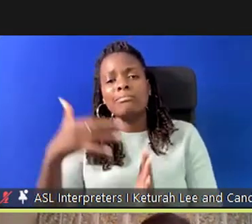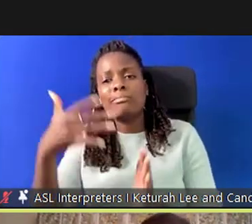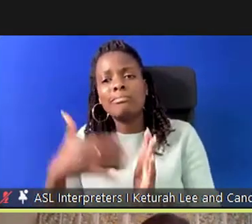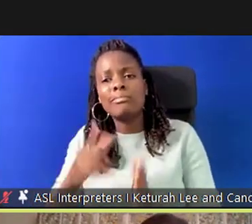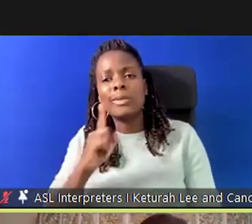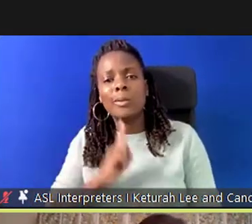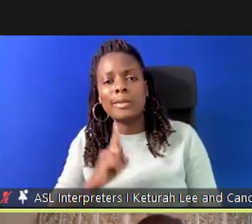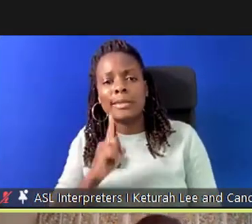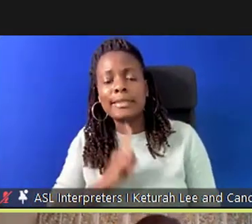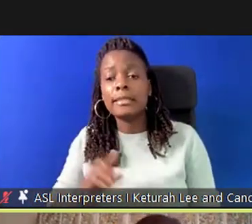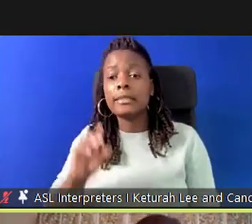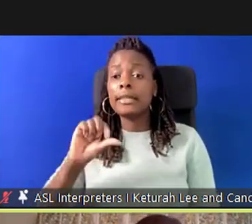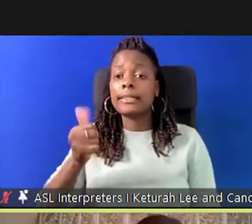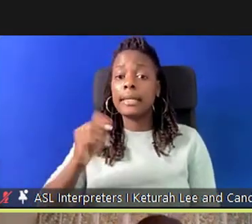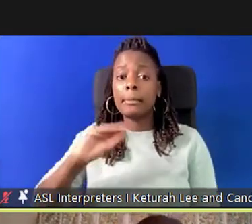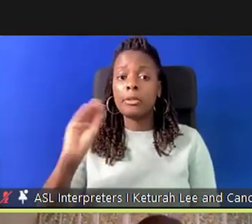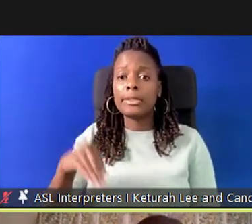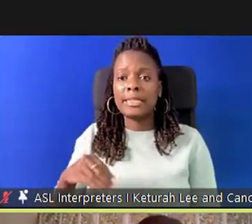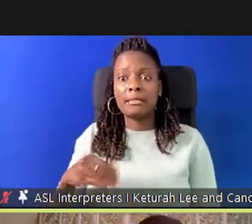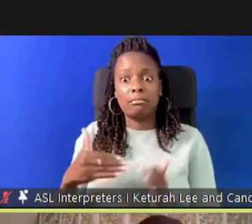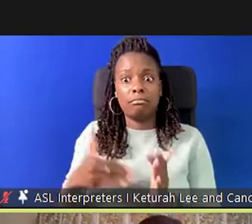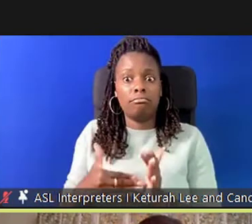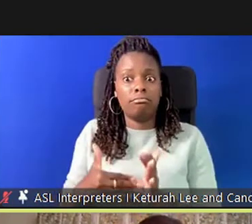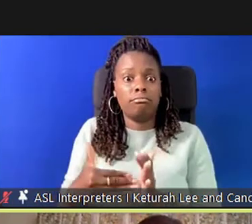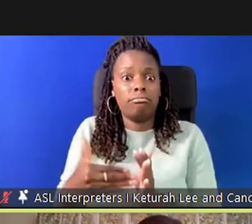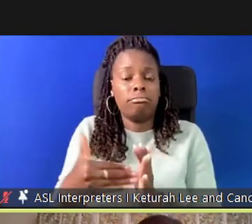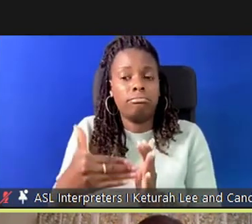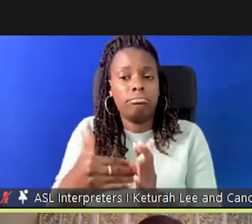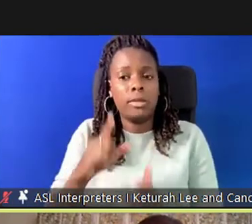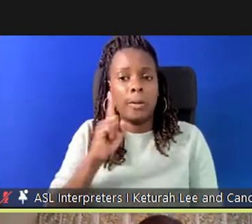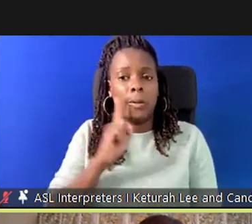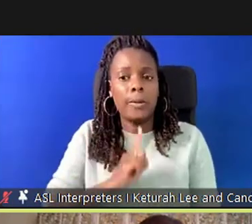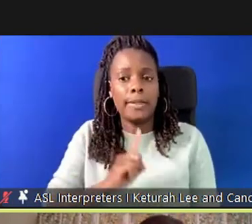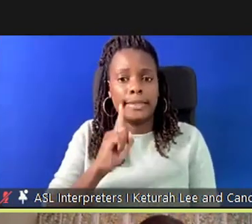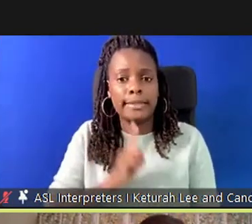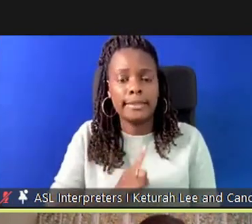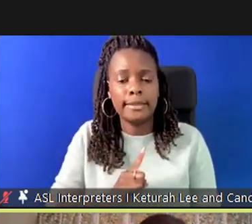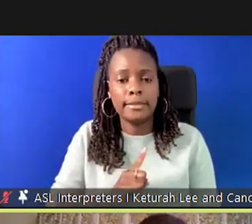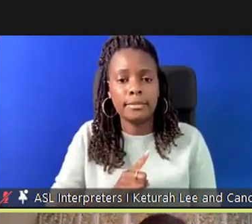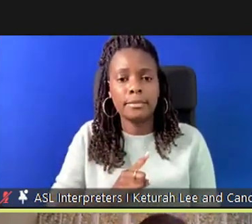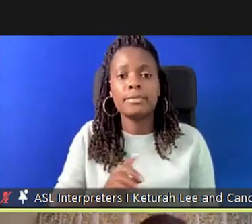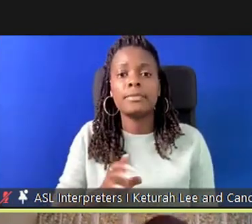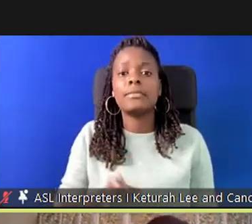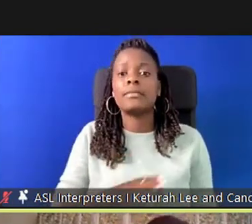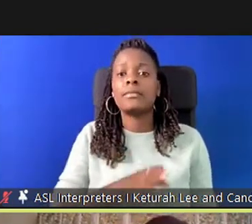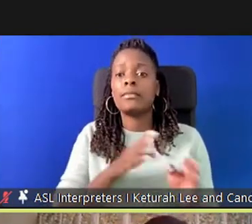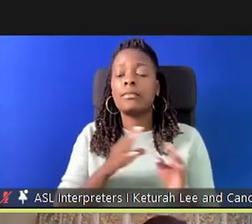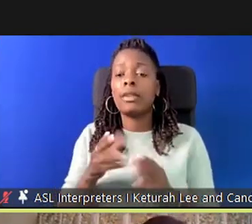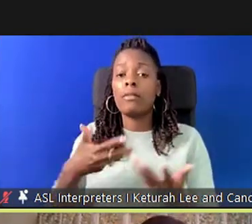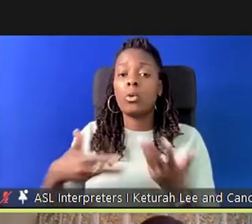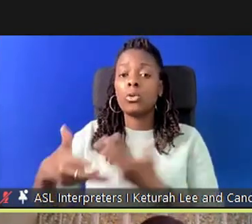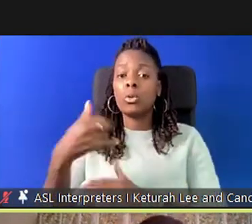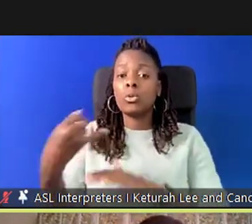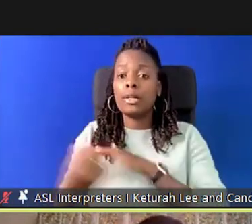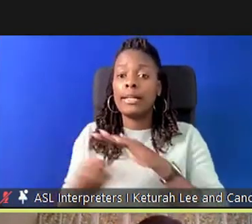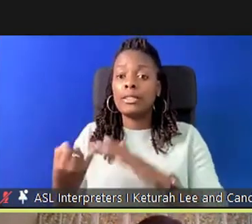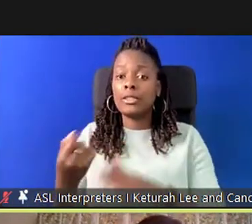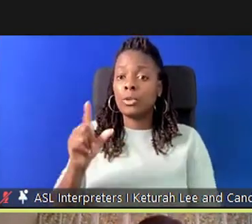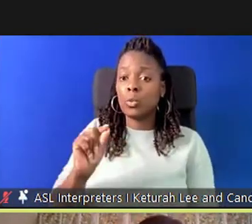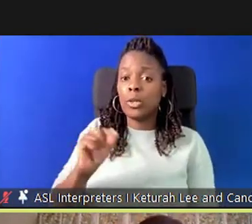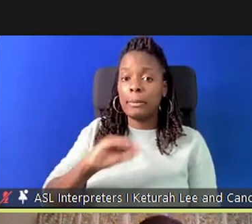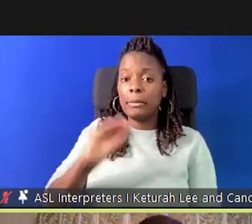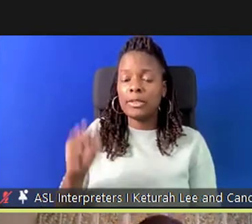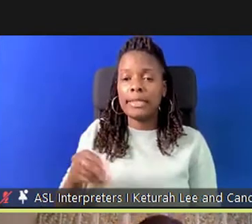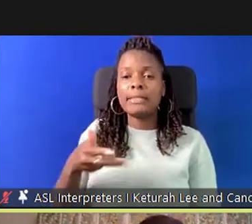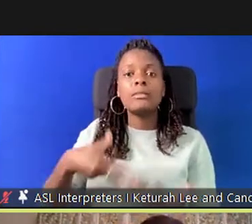loneliness. And for social isolation, about 20% were isolated based on prior scales, and about 10% met our